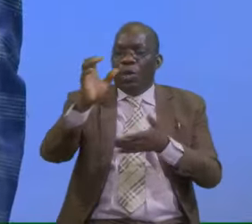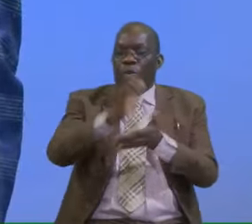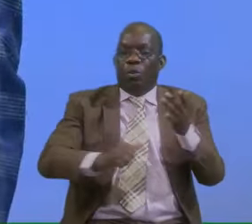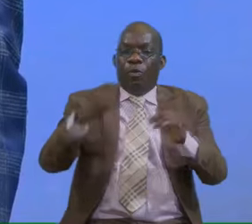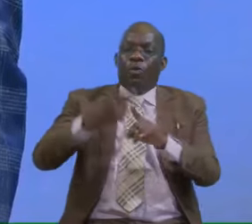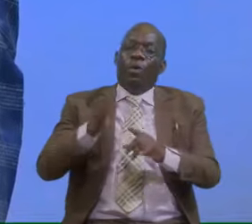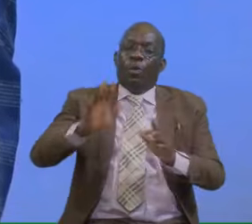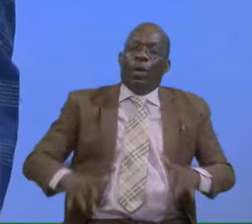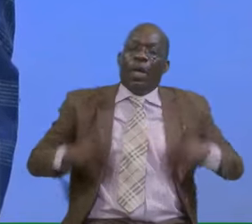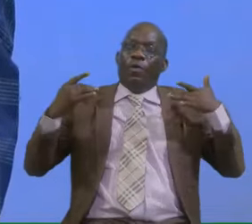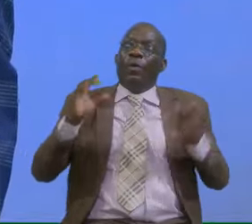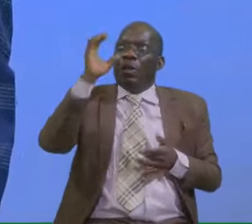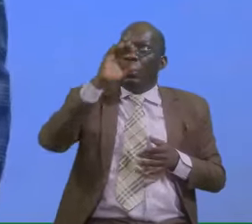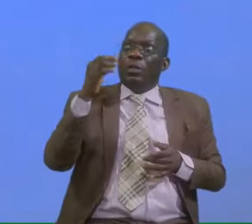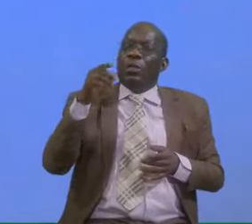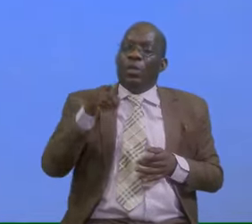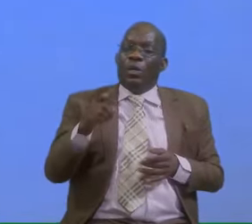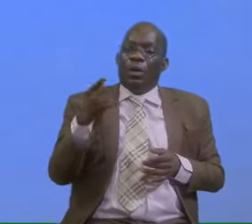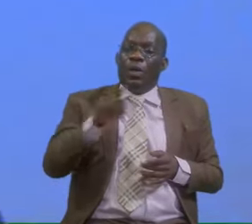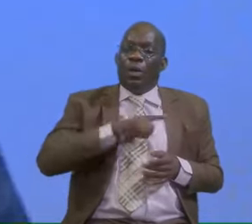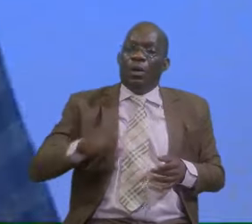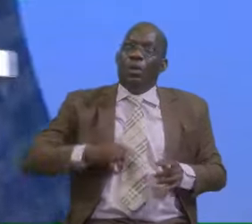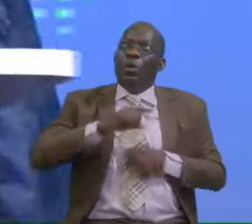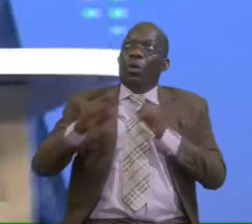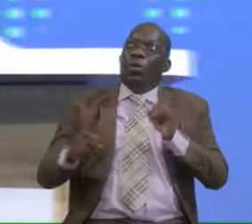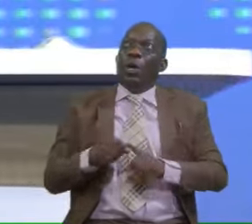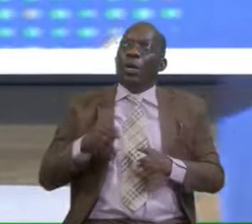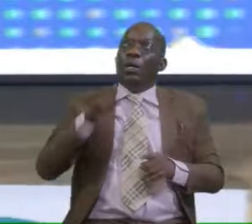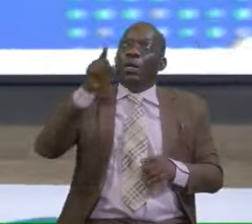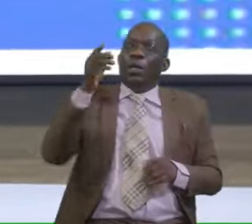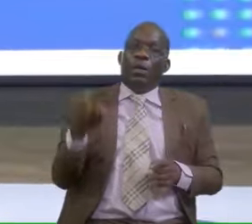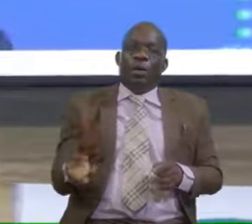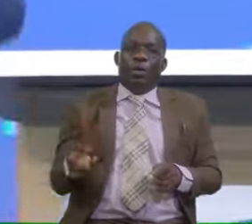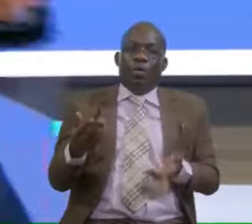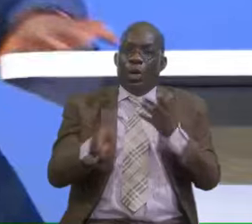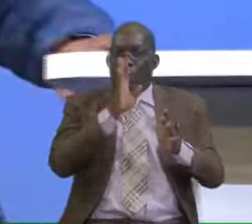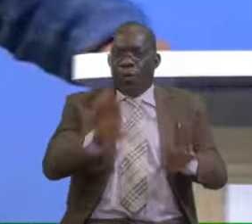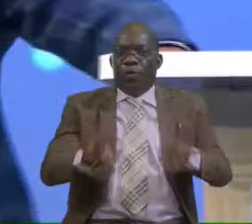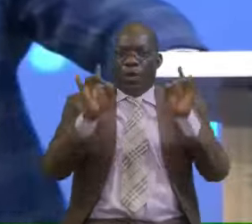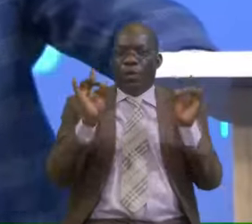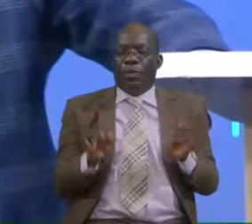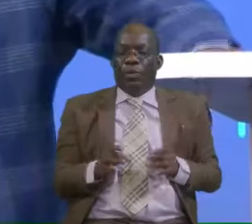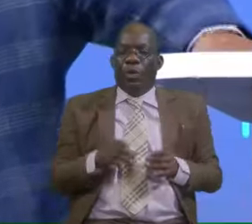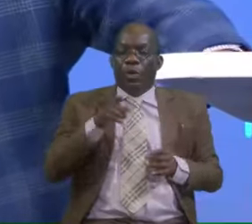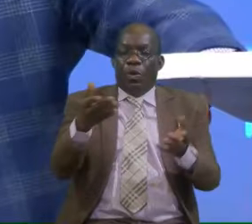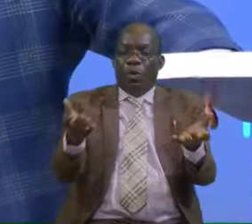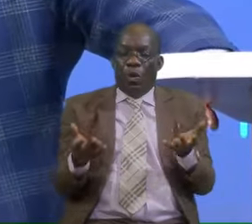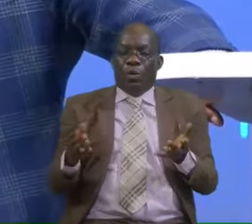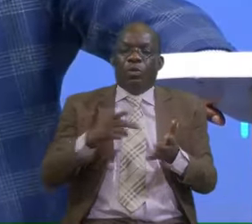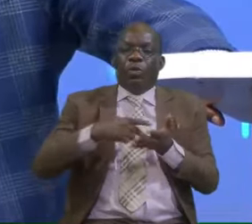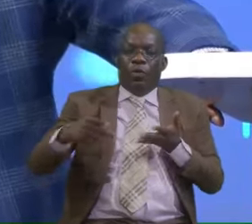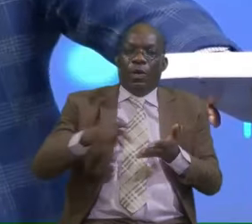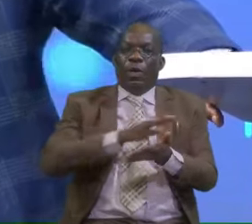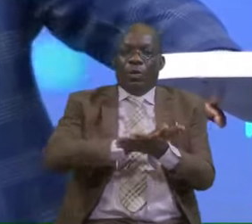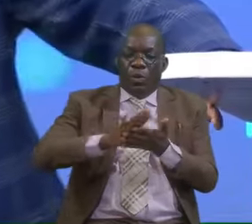the Lord while he may be found. You want your soul sanctified, purified, made